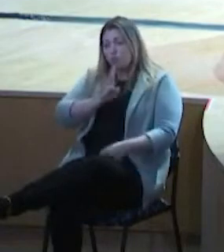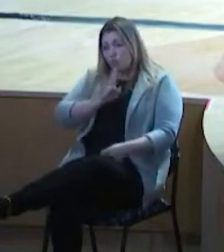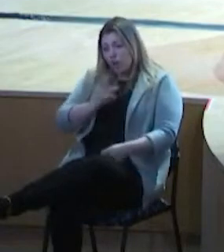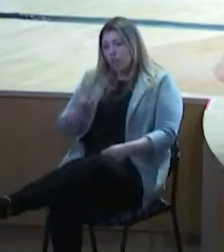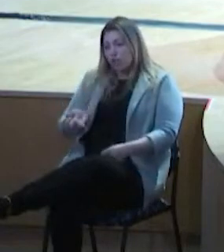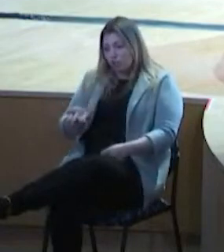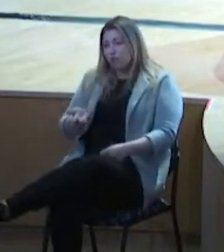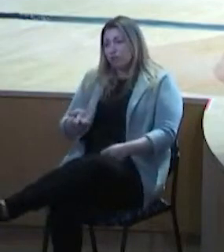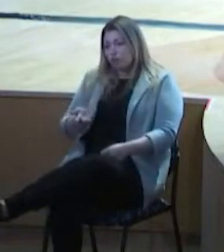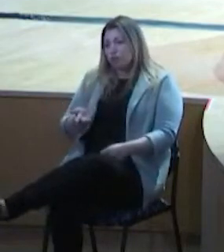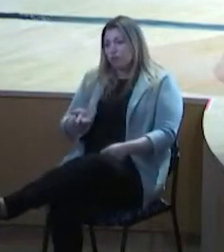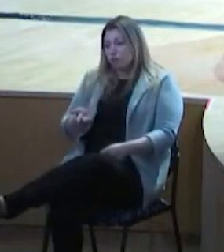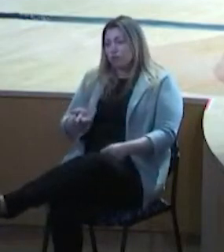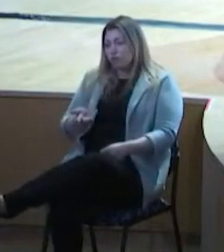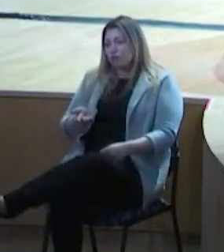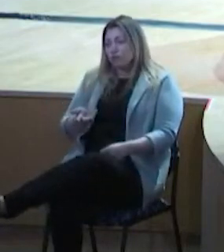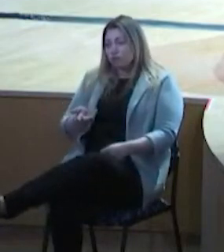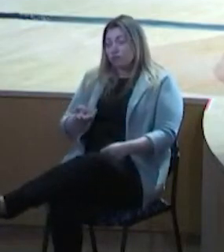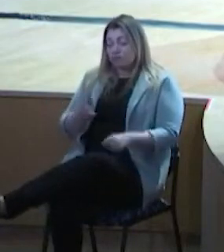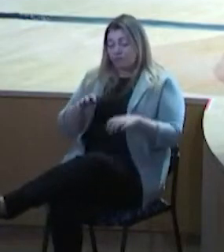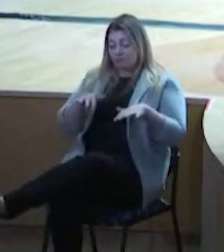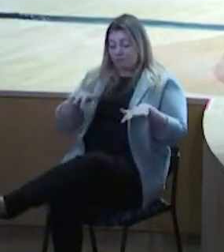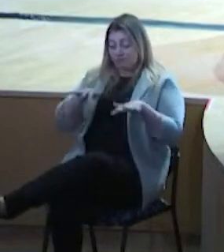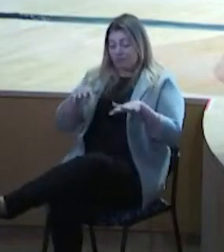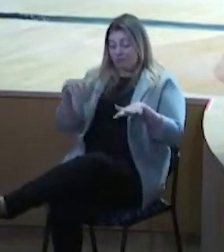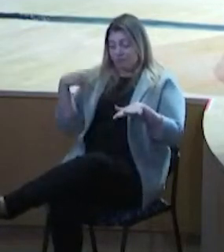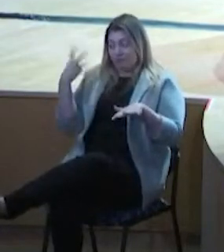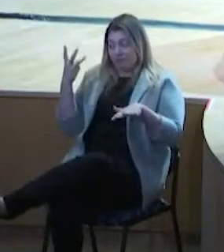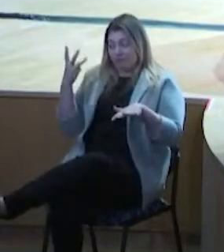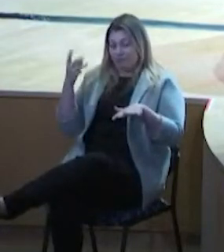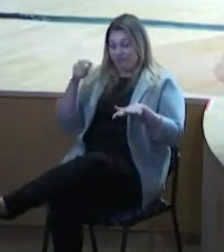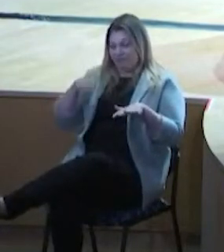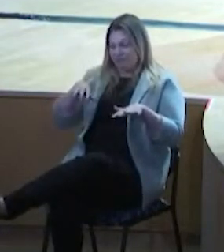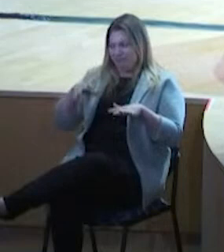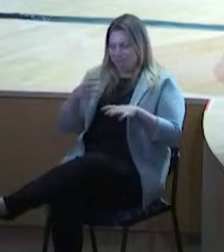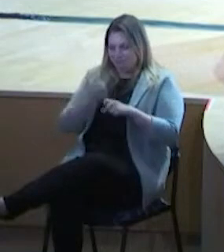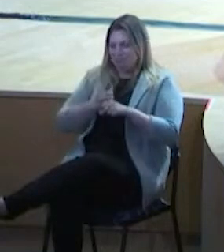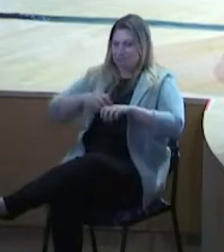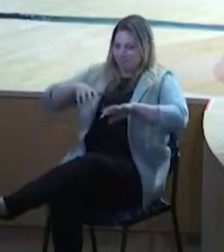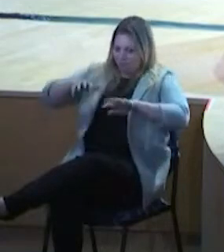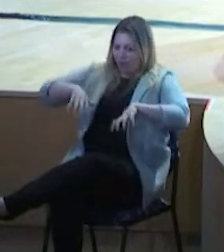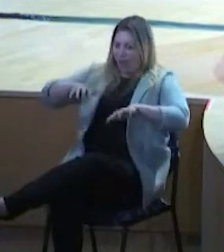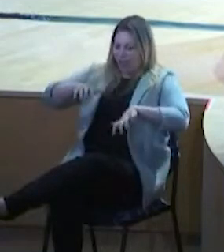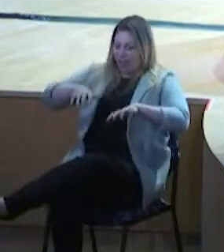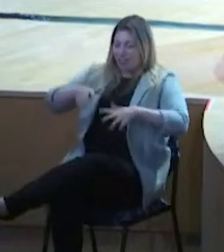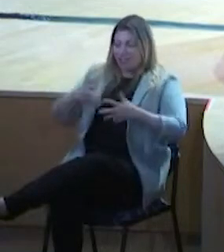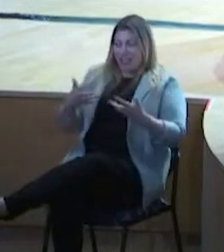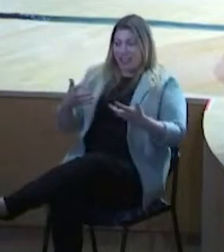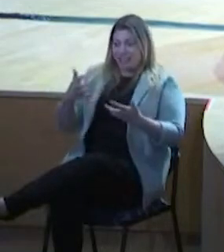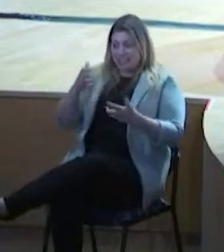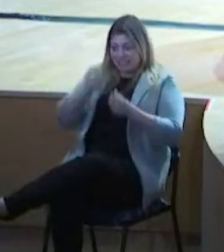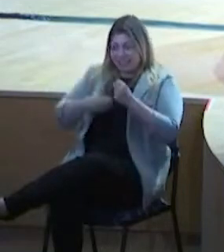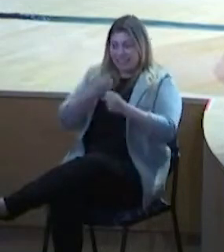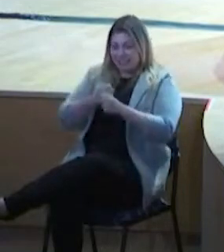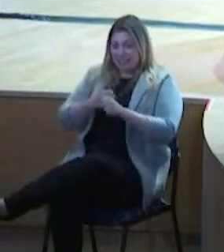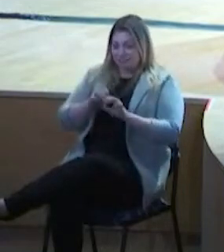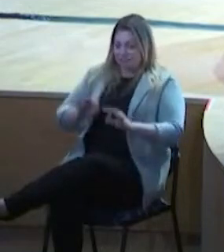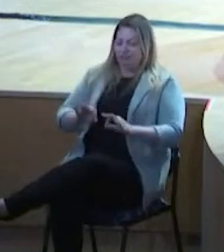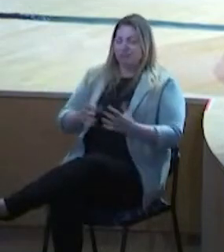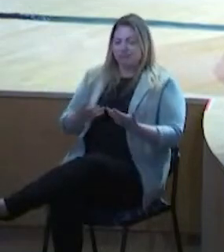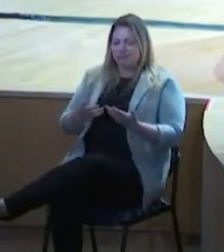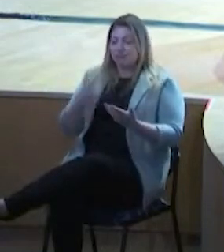This area here in Washington gets a lot of water every year, so we're lucky enough to